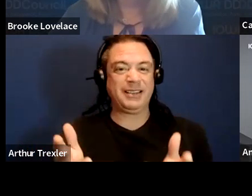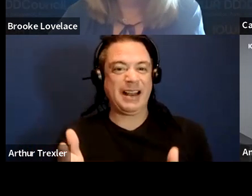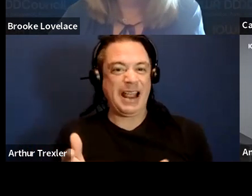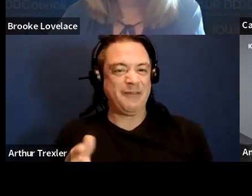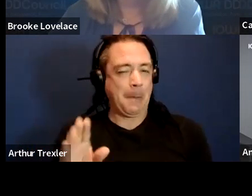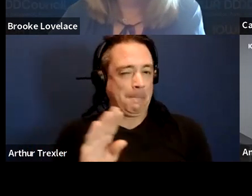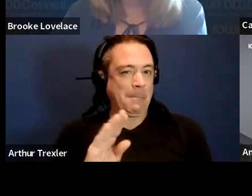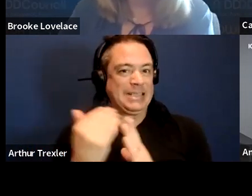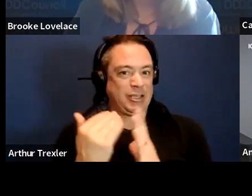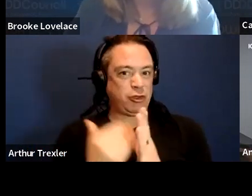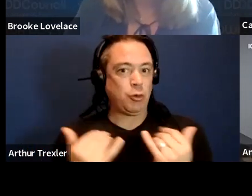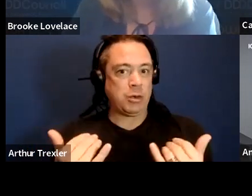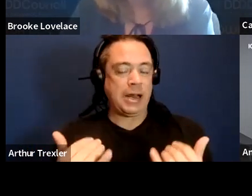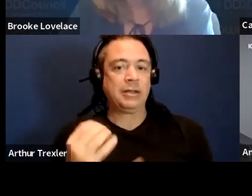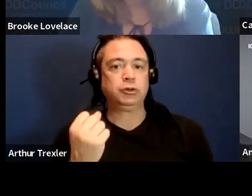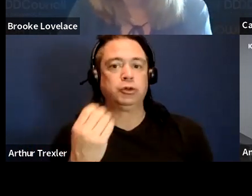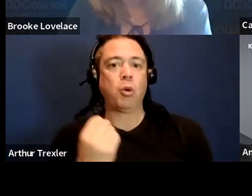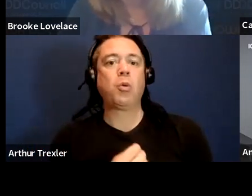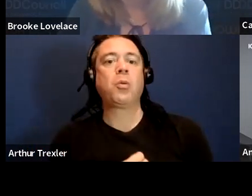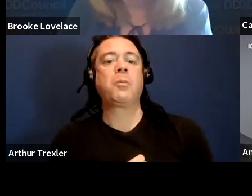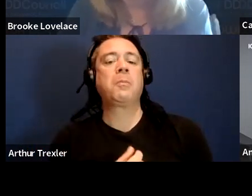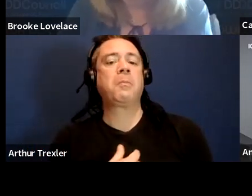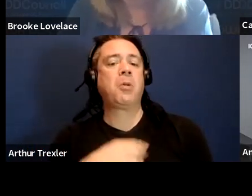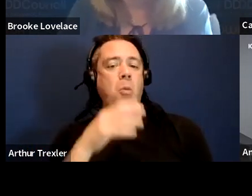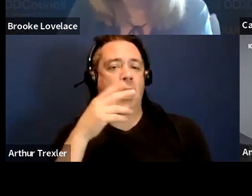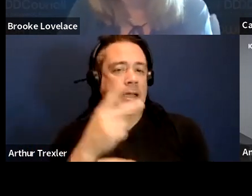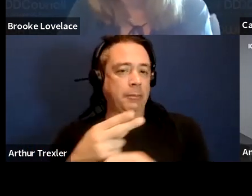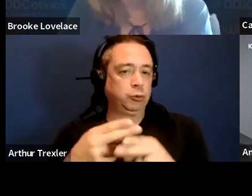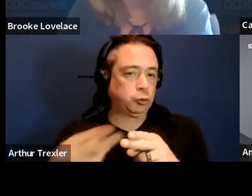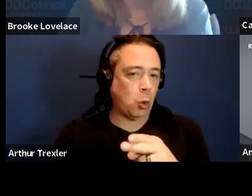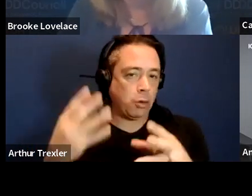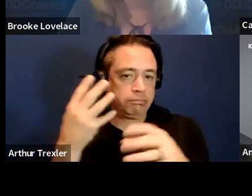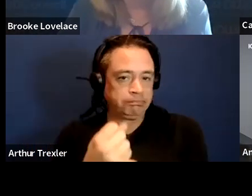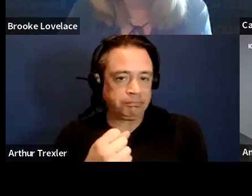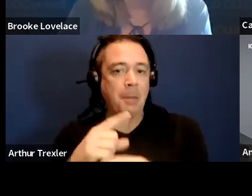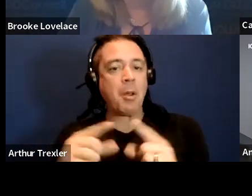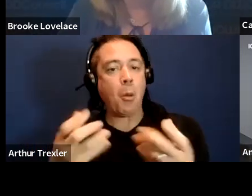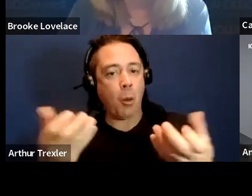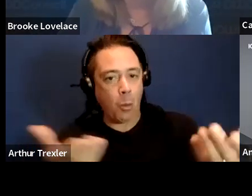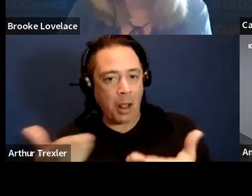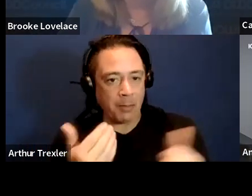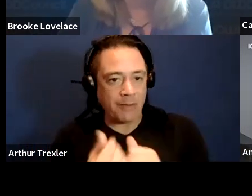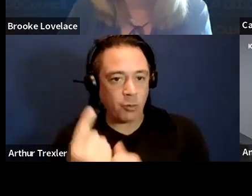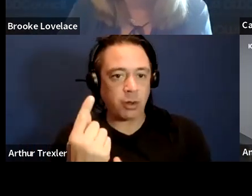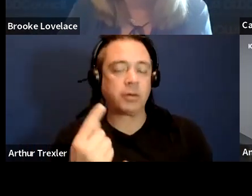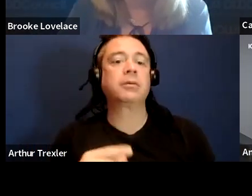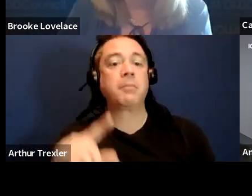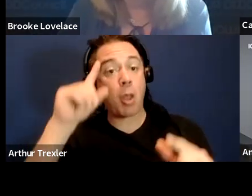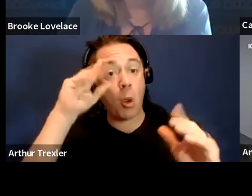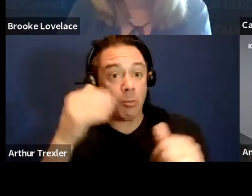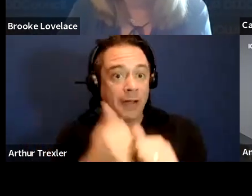busy agenda today, so I'm going to keep it short and sweet, but just want to welcome everybody, and I hope